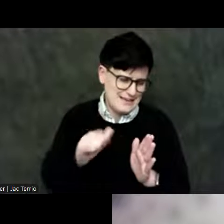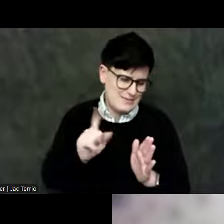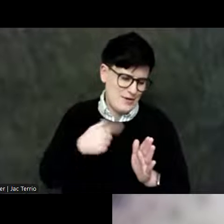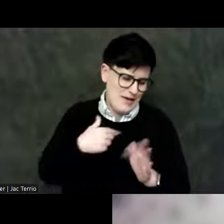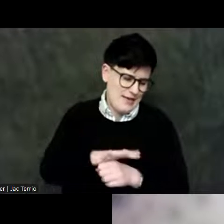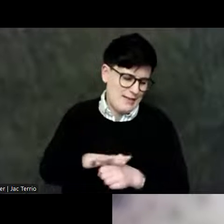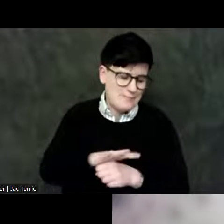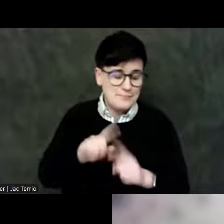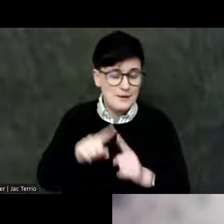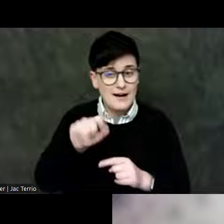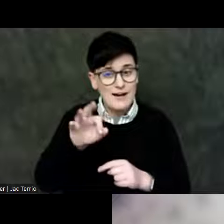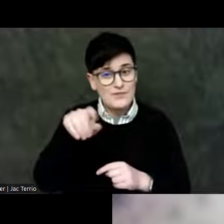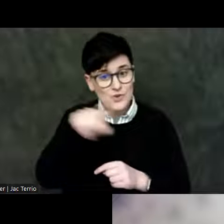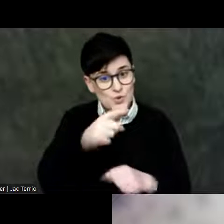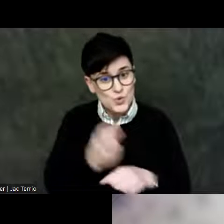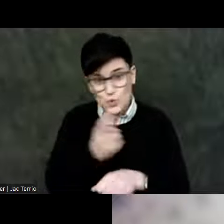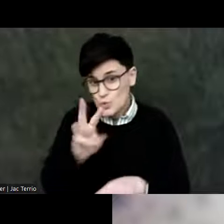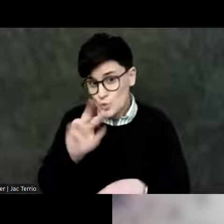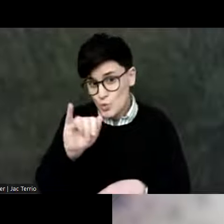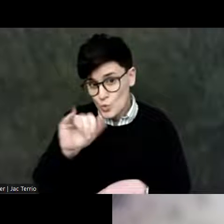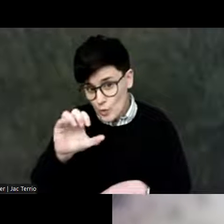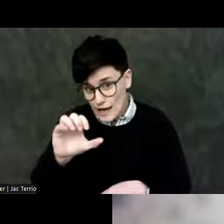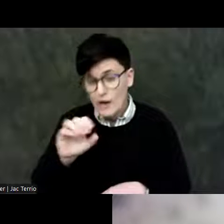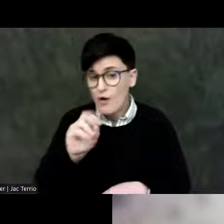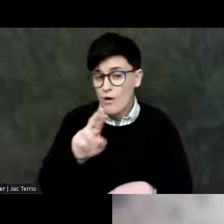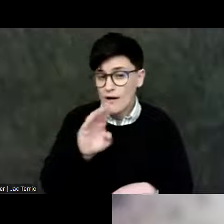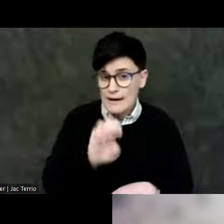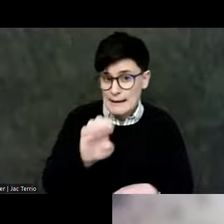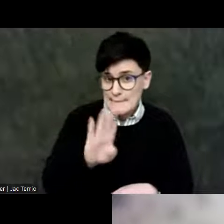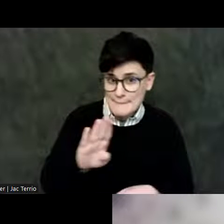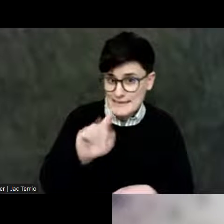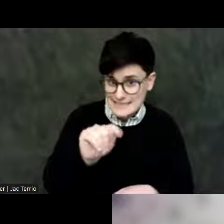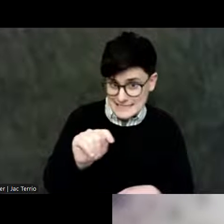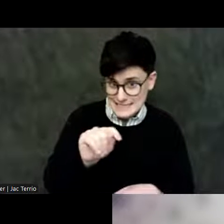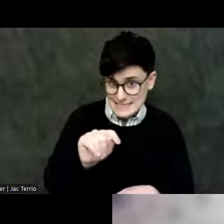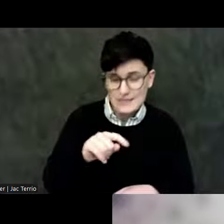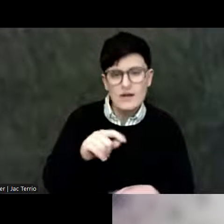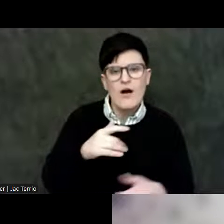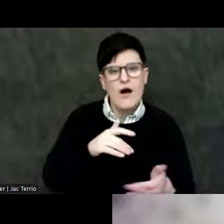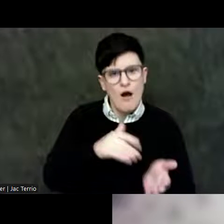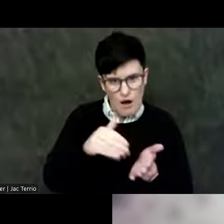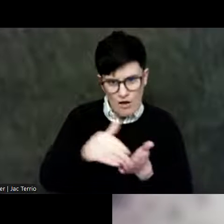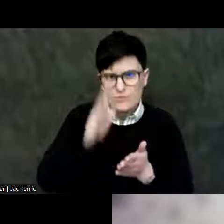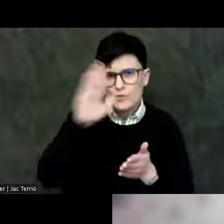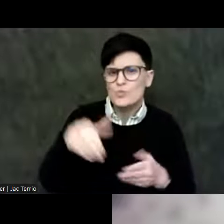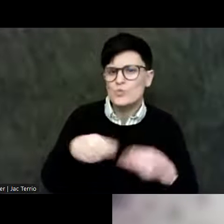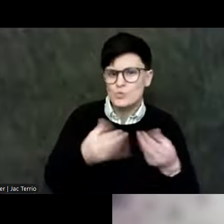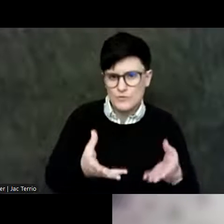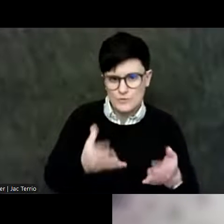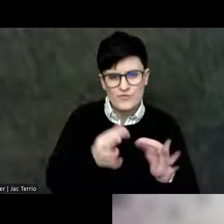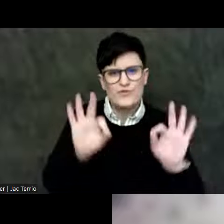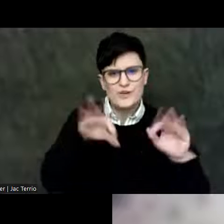who is utilizing WIC or EBT, they are often providing free entry to some of